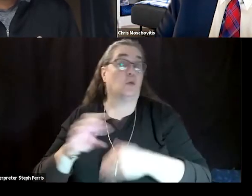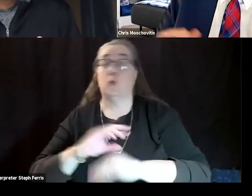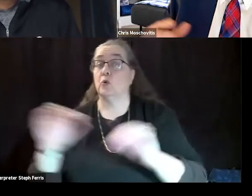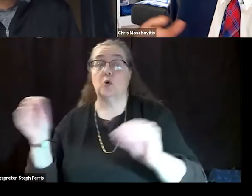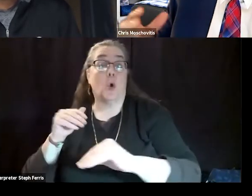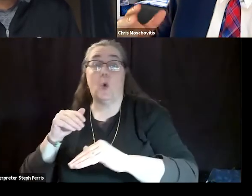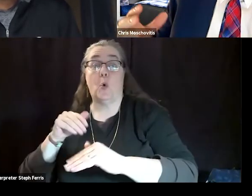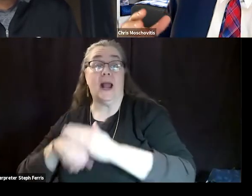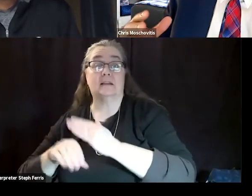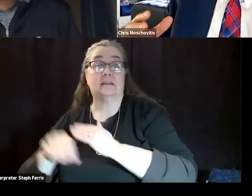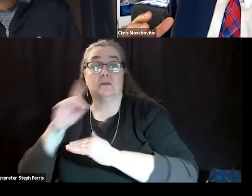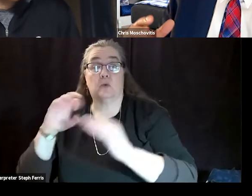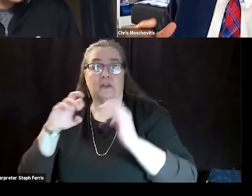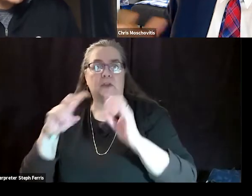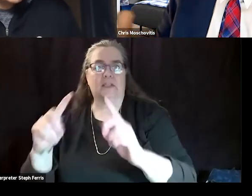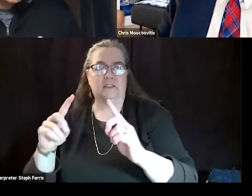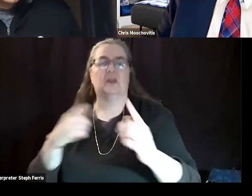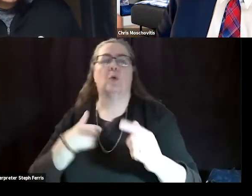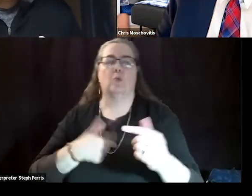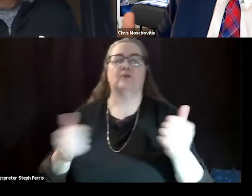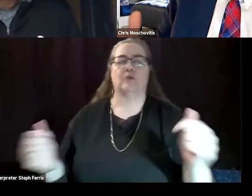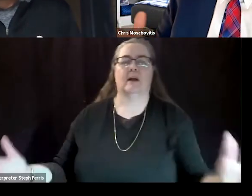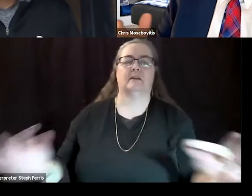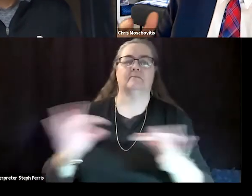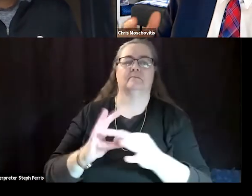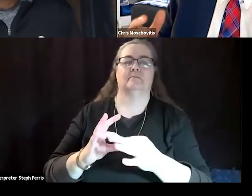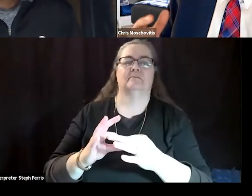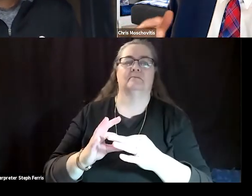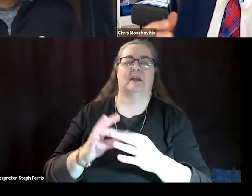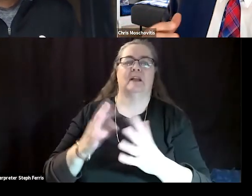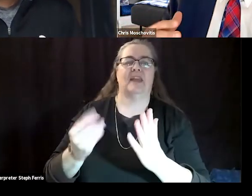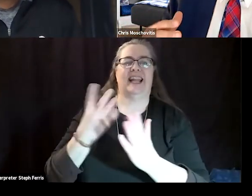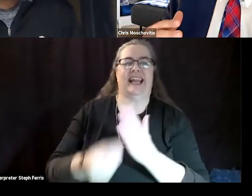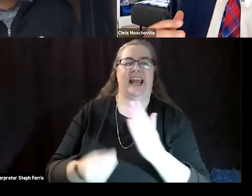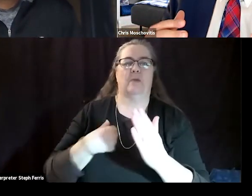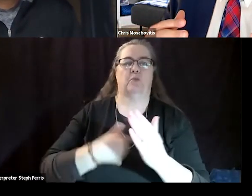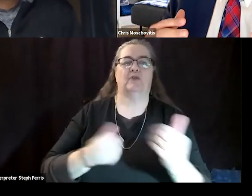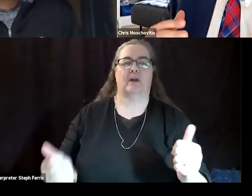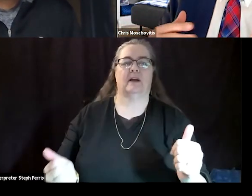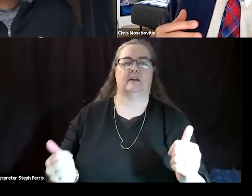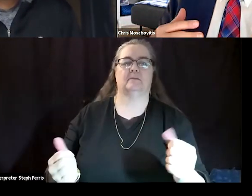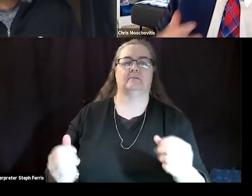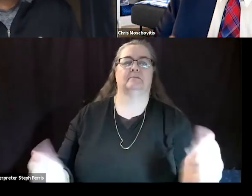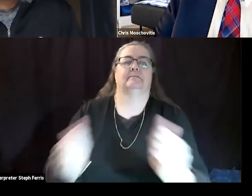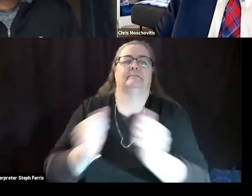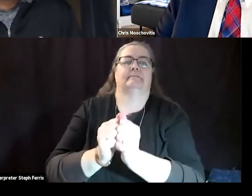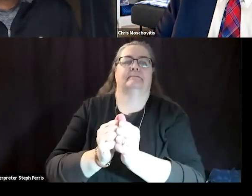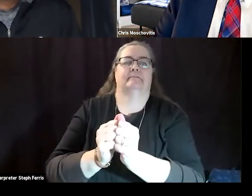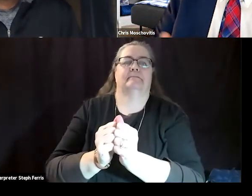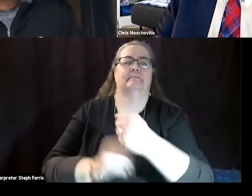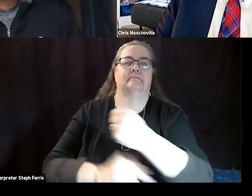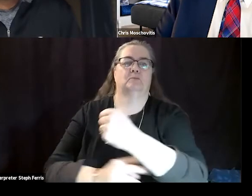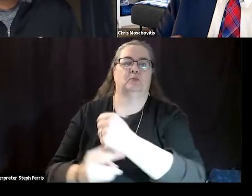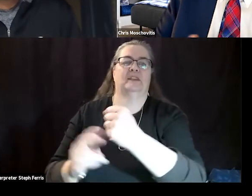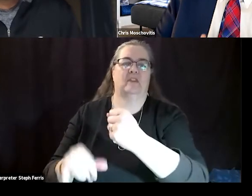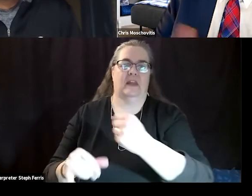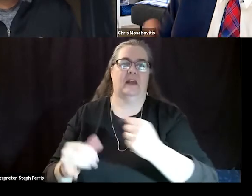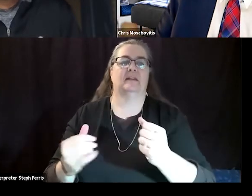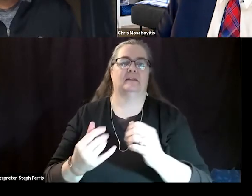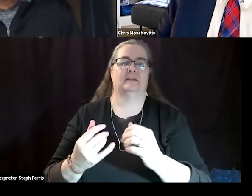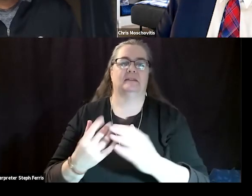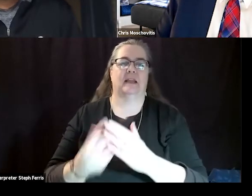being education, all over the world. So the reason why ISACA,